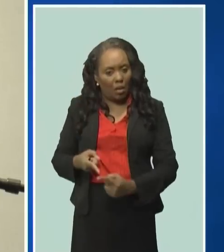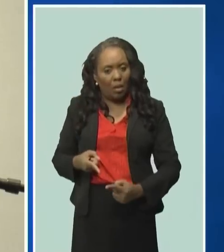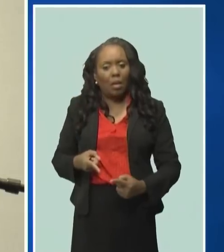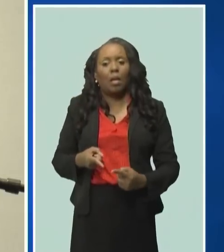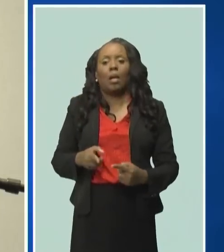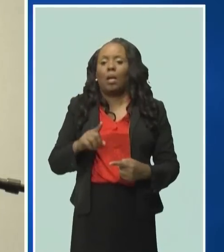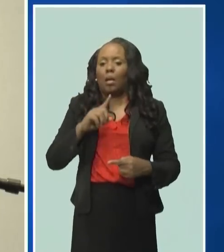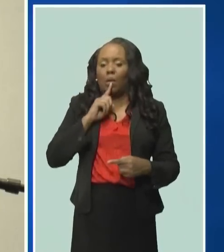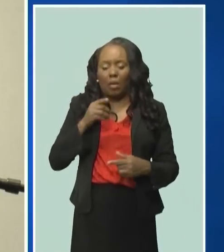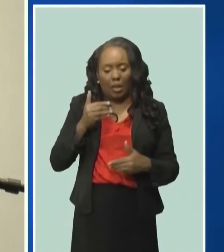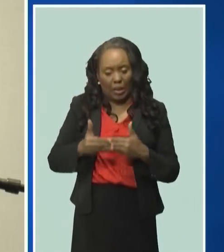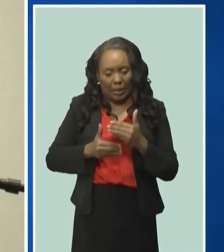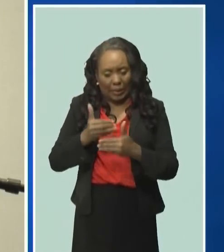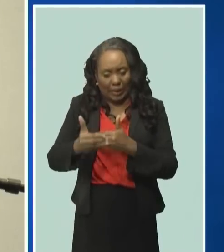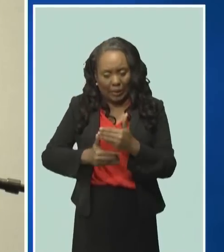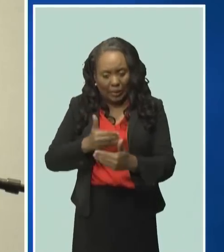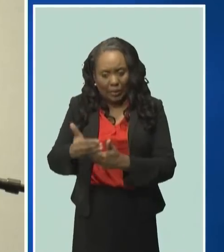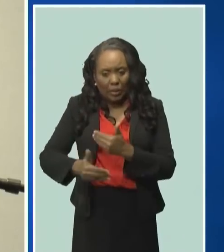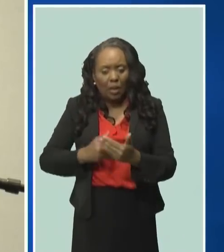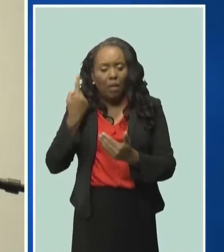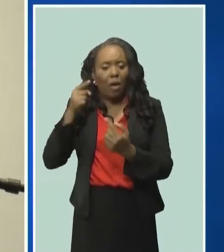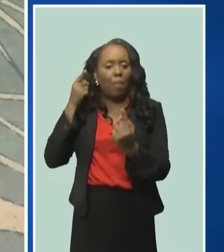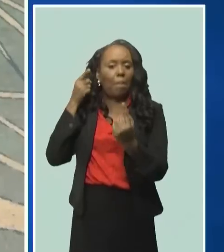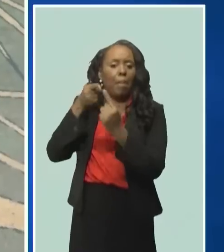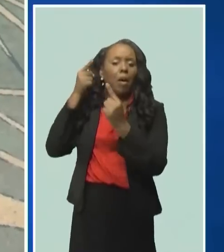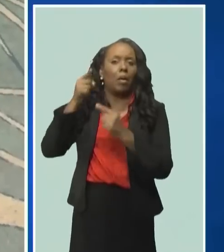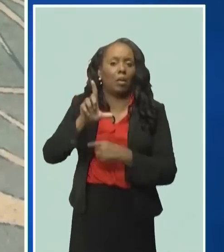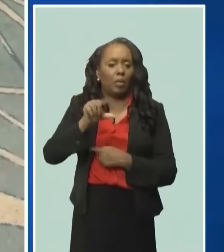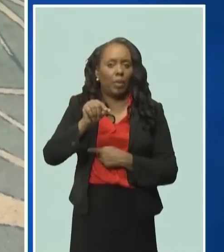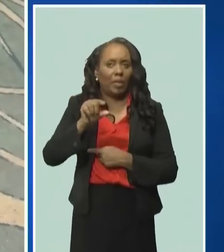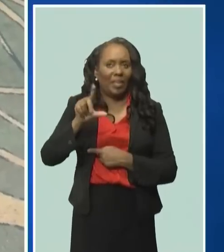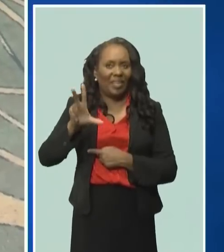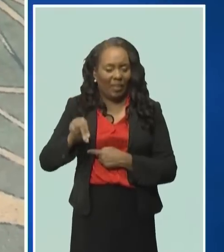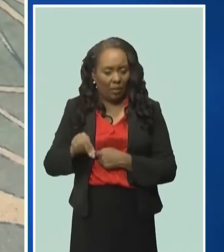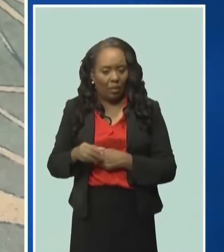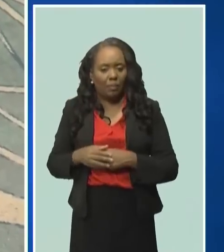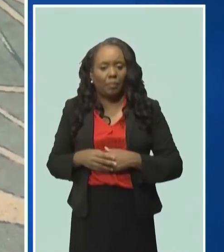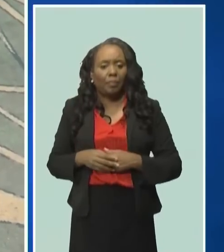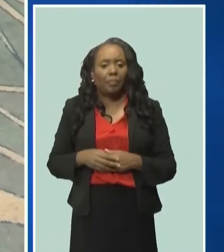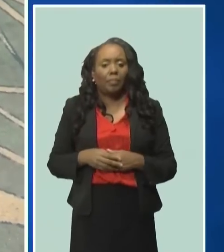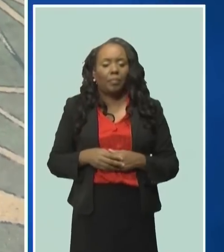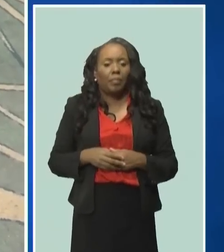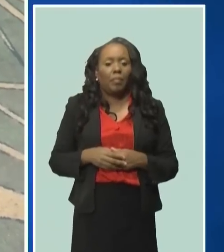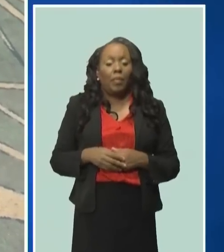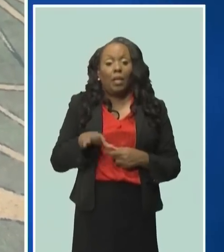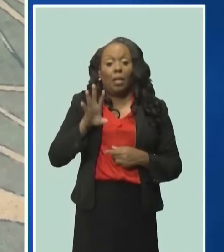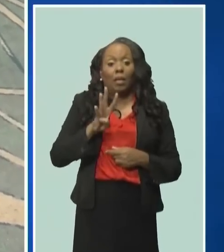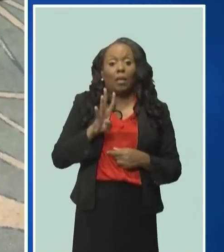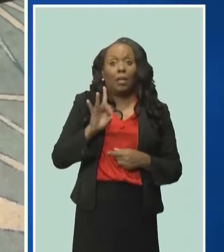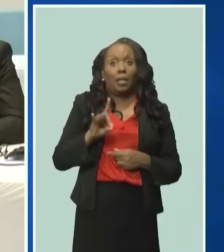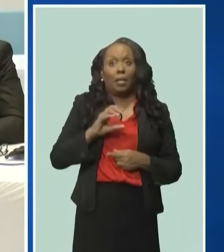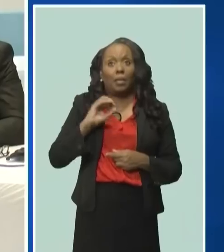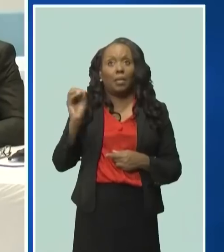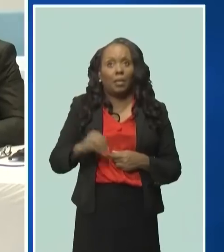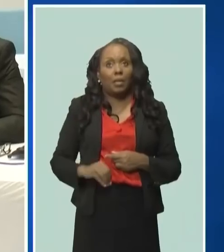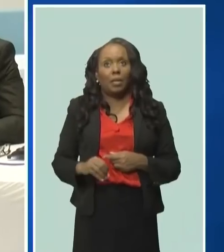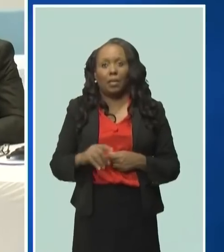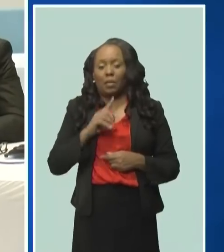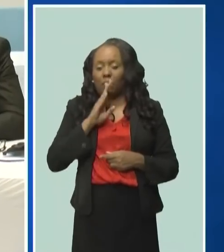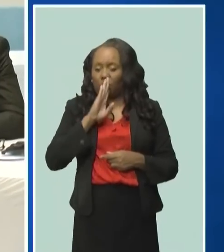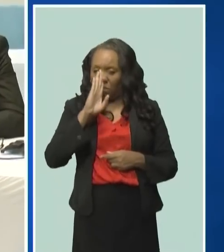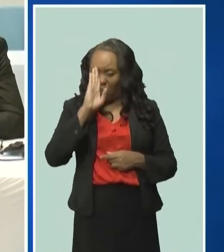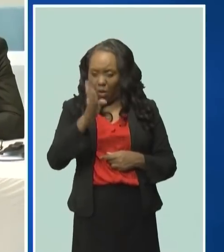on track to be met by 2030. About half of the targets, 48%, are moving in the right